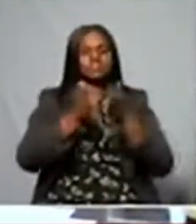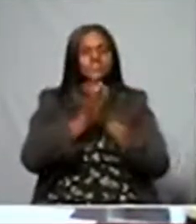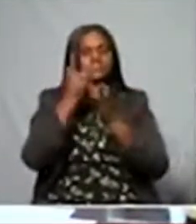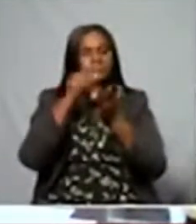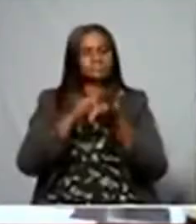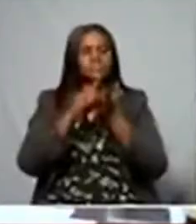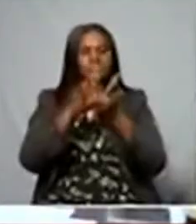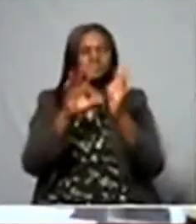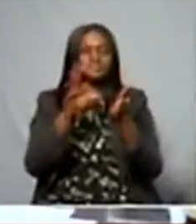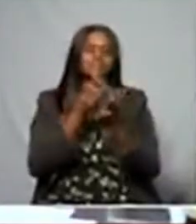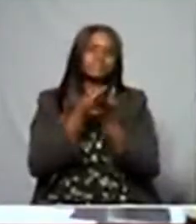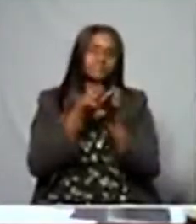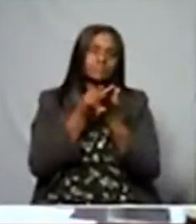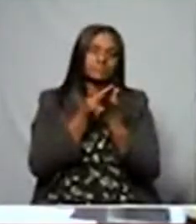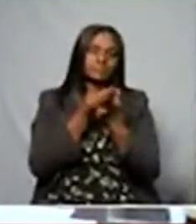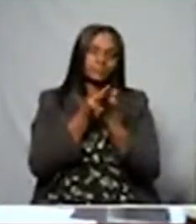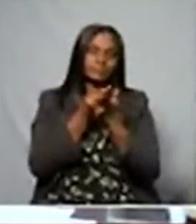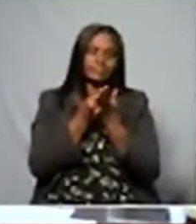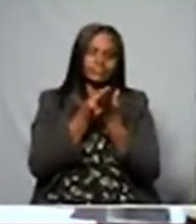financing.